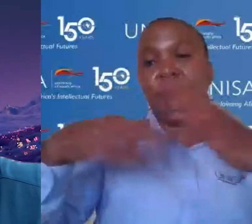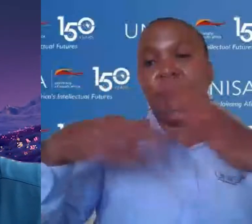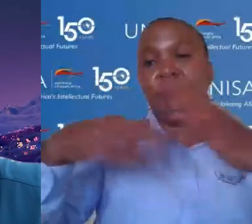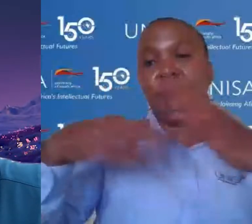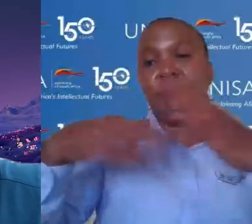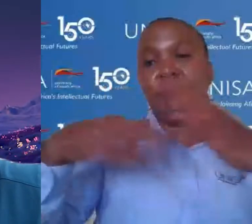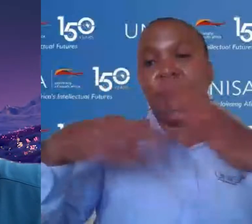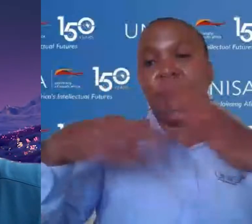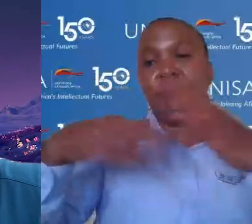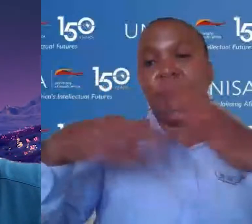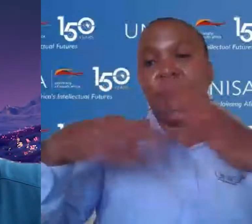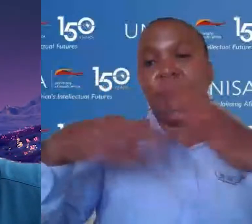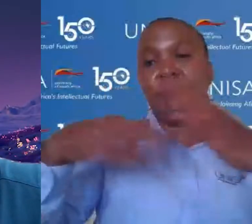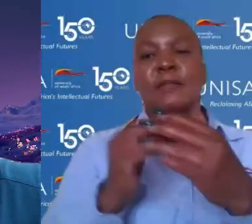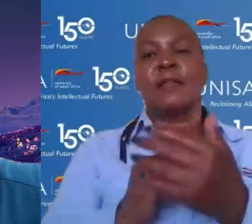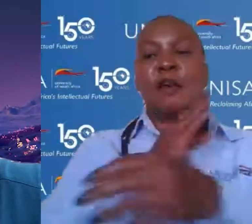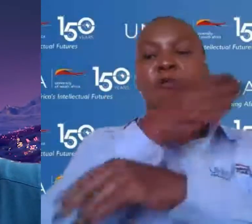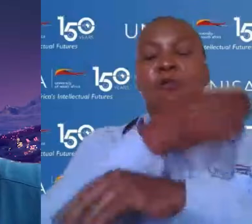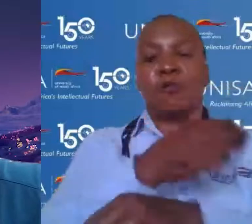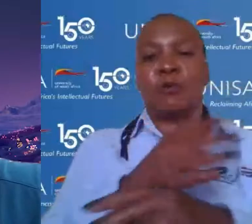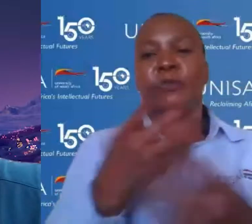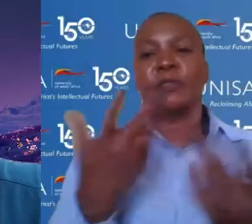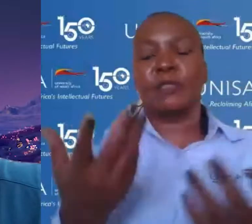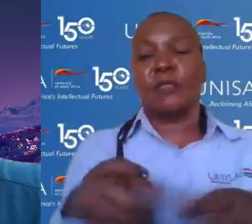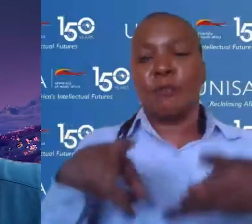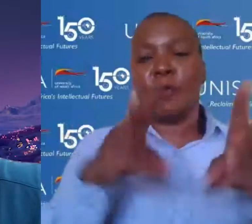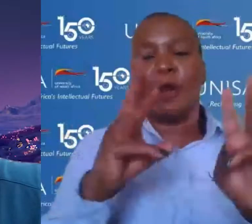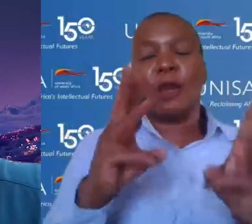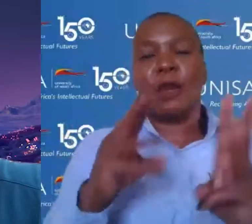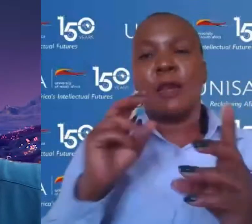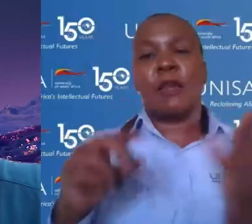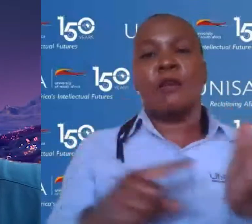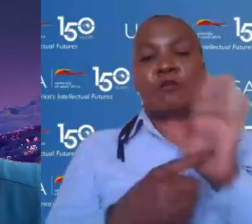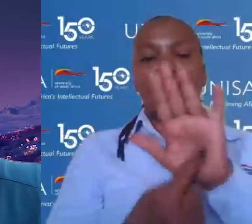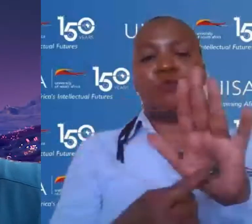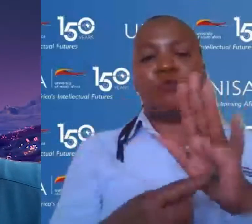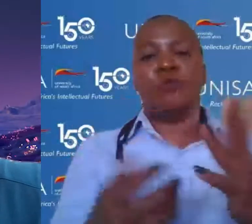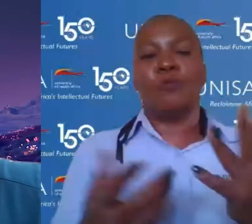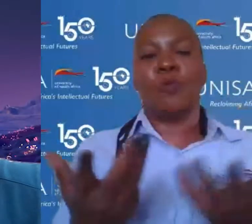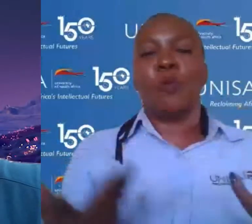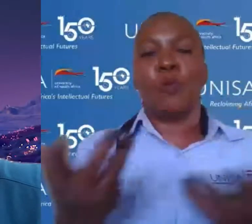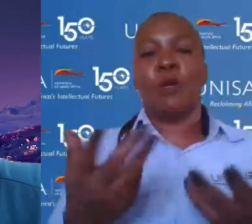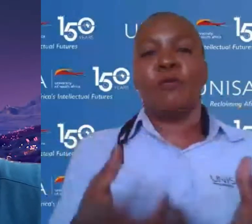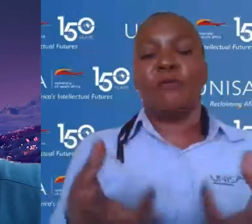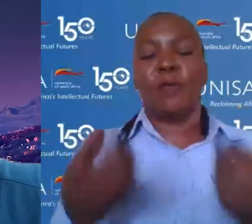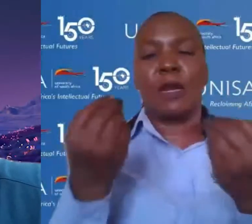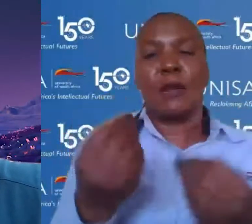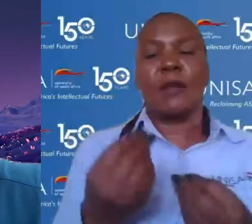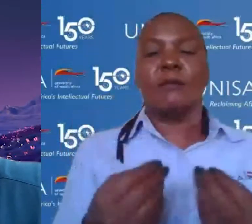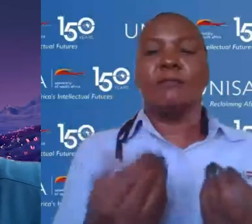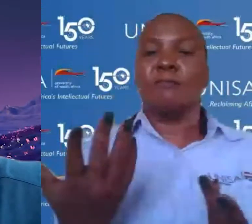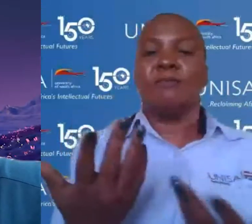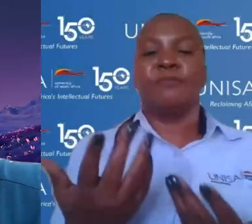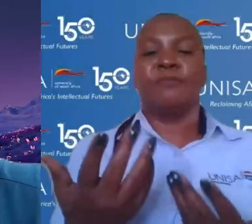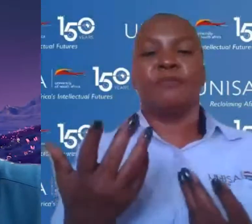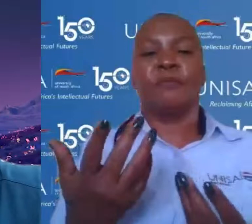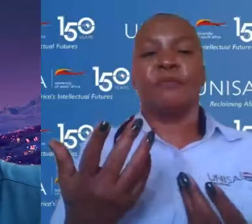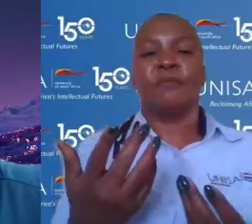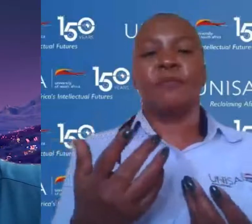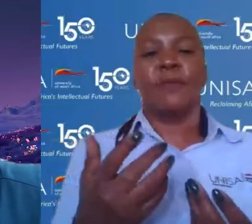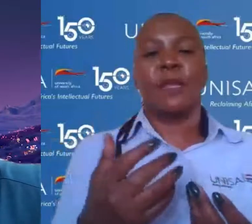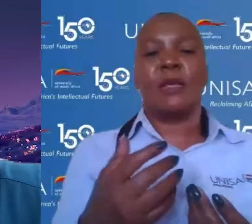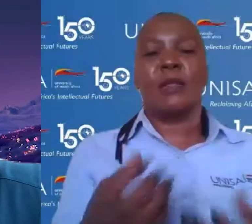the robot. But let me show you where you can find. In fact, let me not do that. Let me give you a